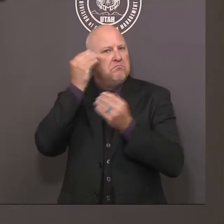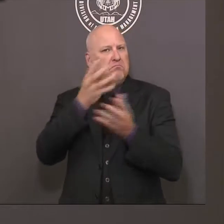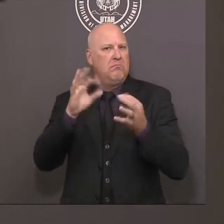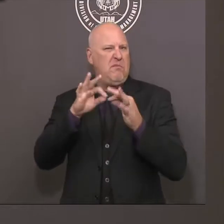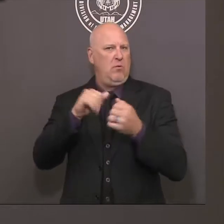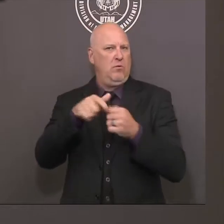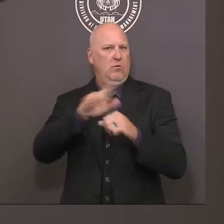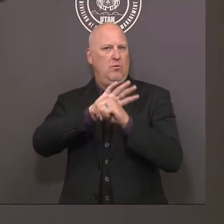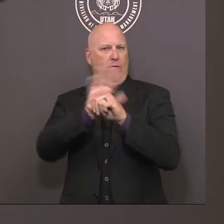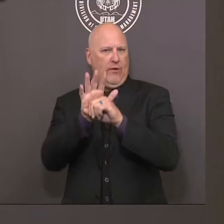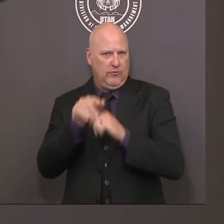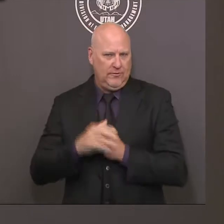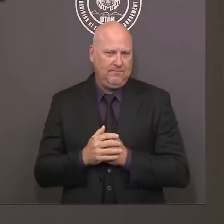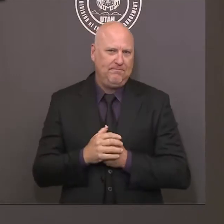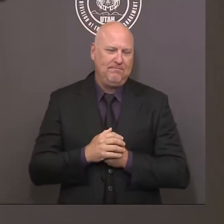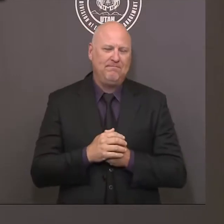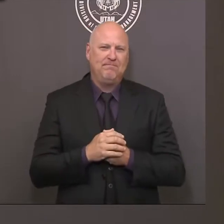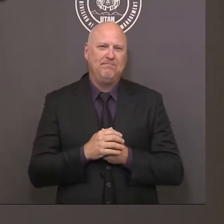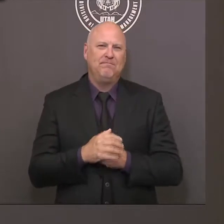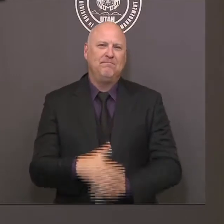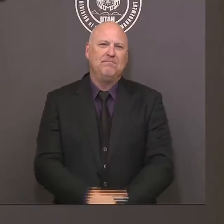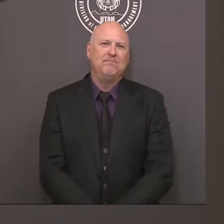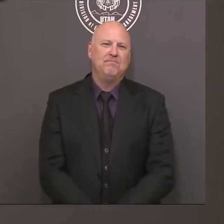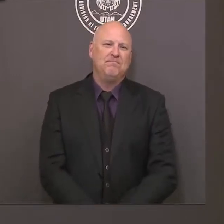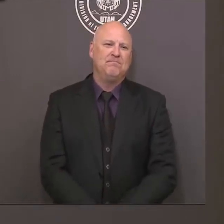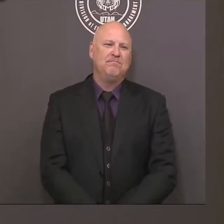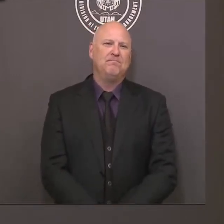state's epidemiologist. Governor Herbert.